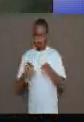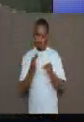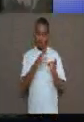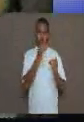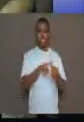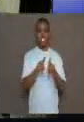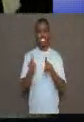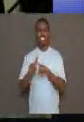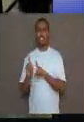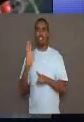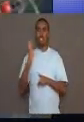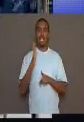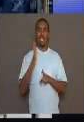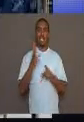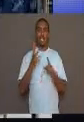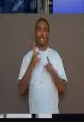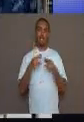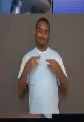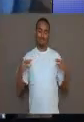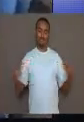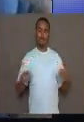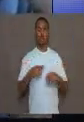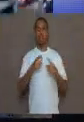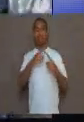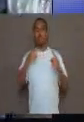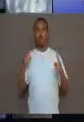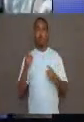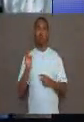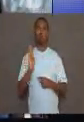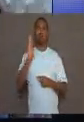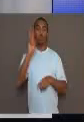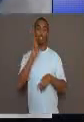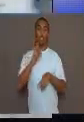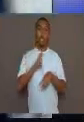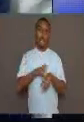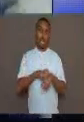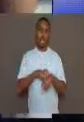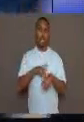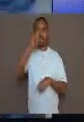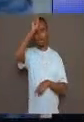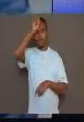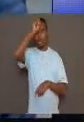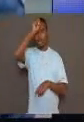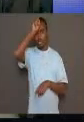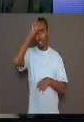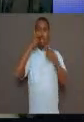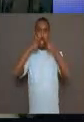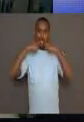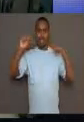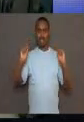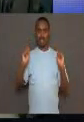with different kinds of threads from Northern Ireland, Turkey,